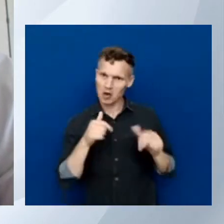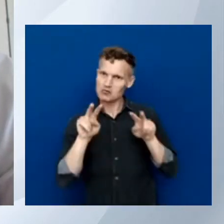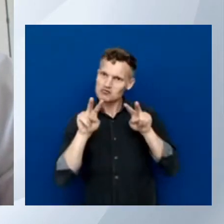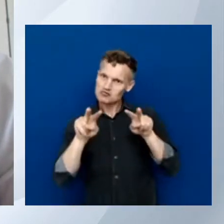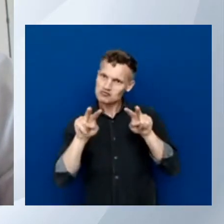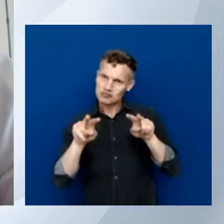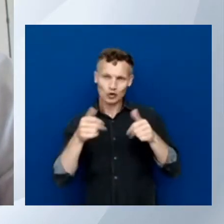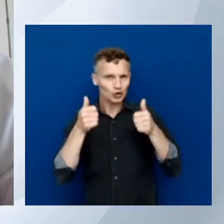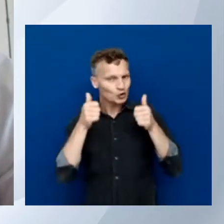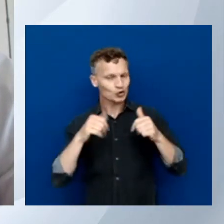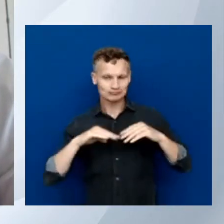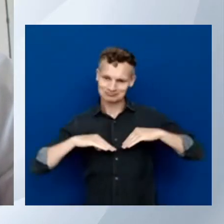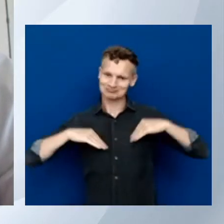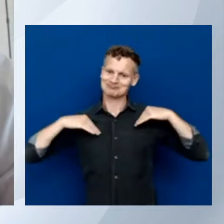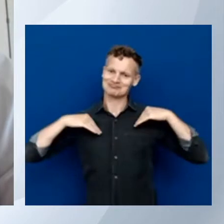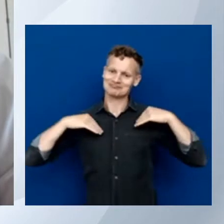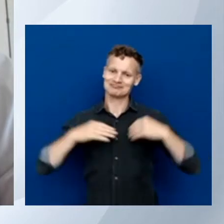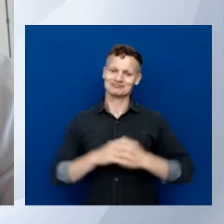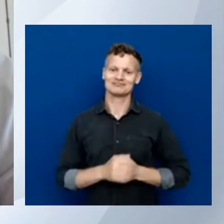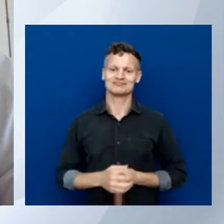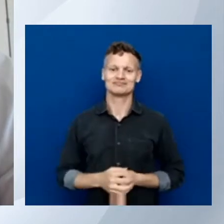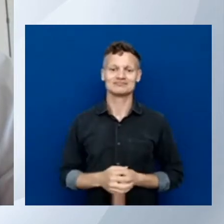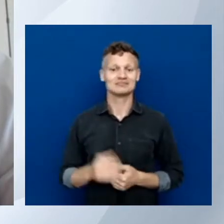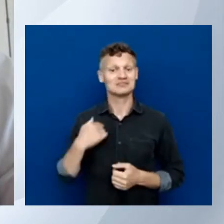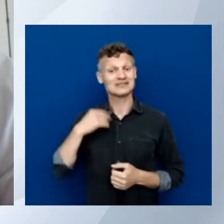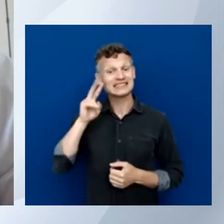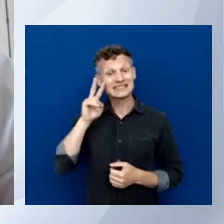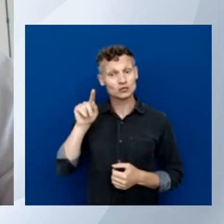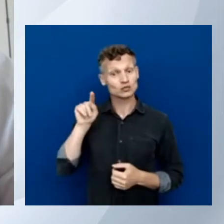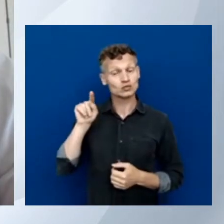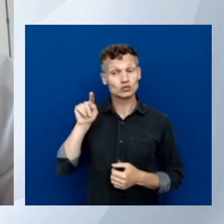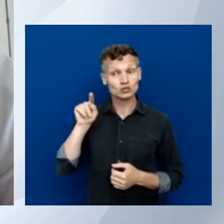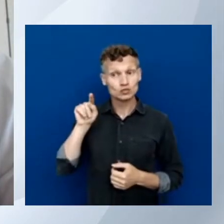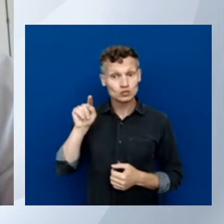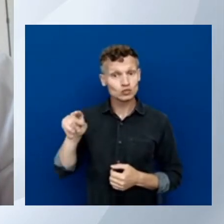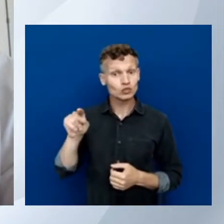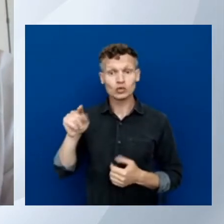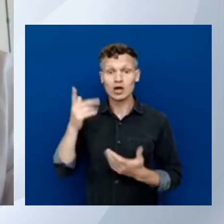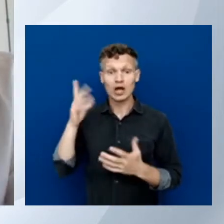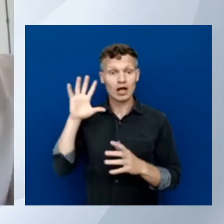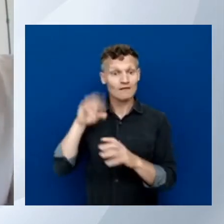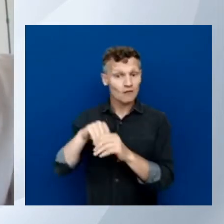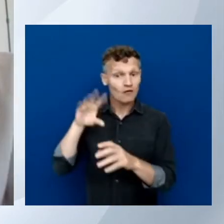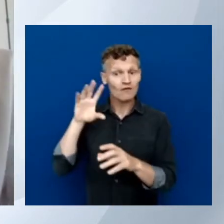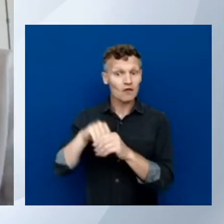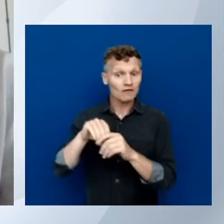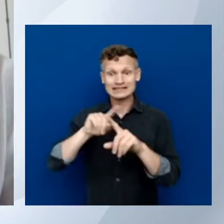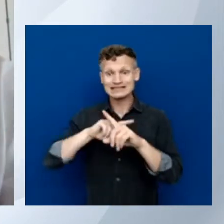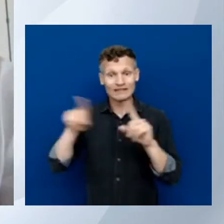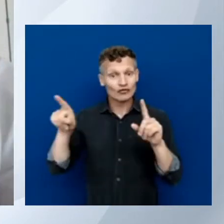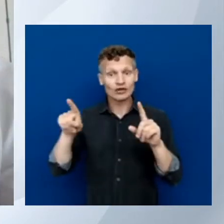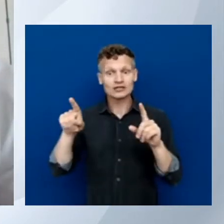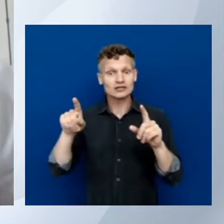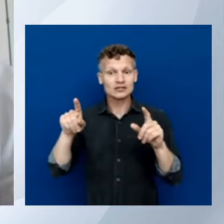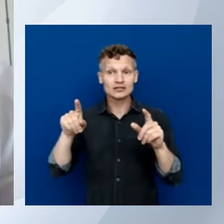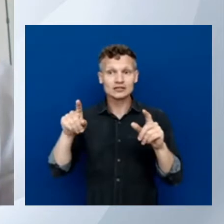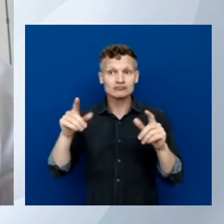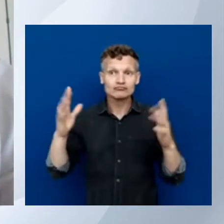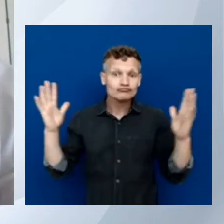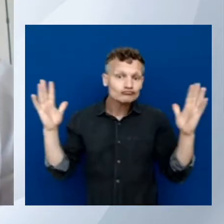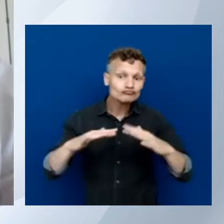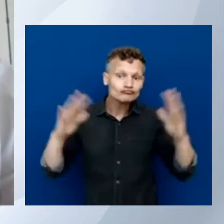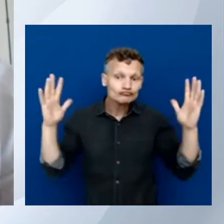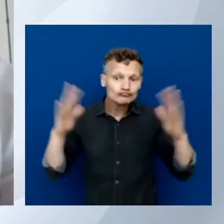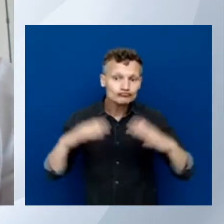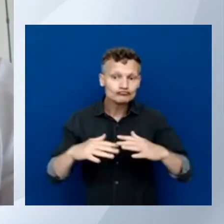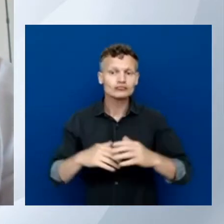you already are involved in organizing events and meetups, right? Yeah, so I'm quite involved